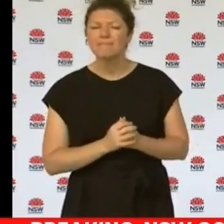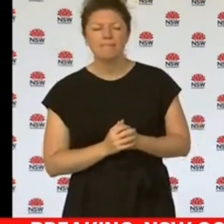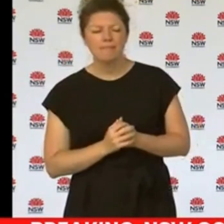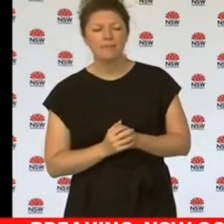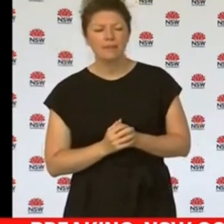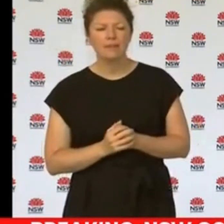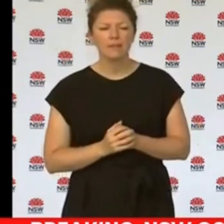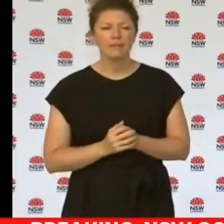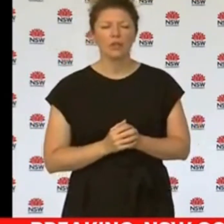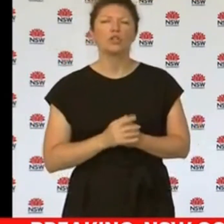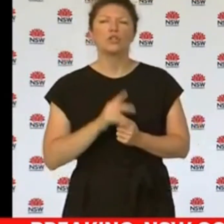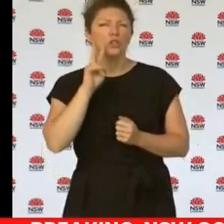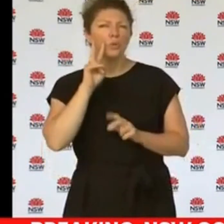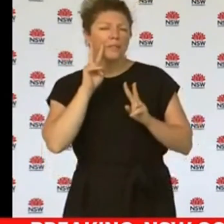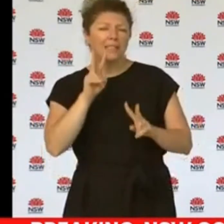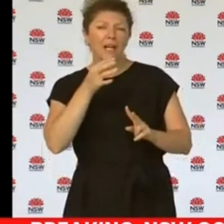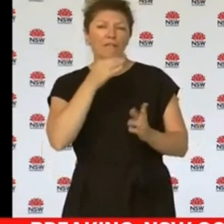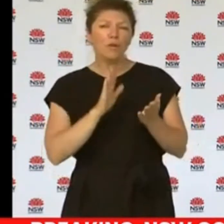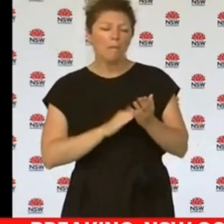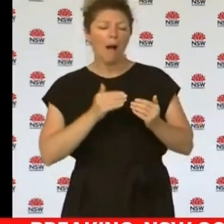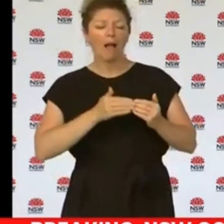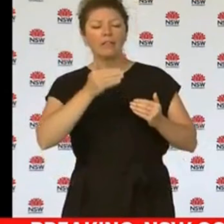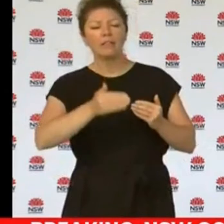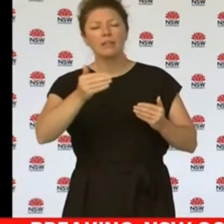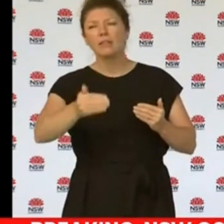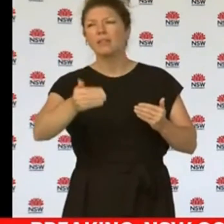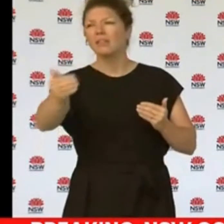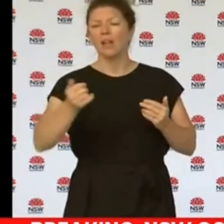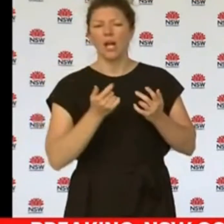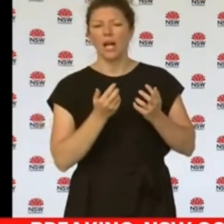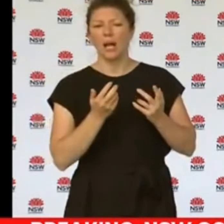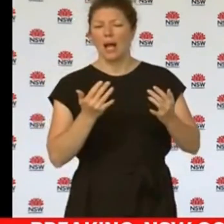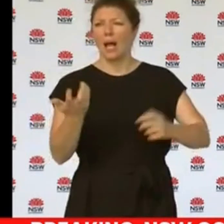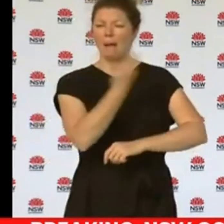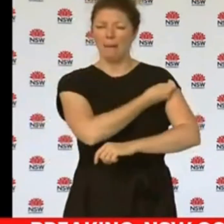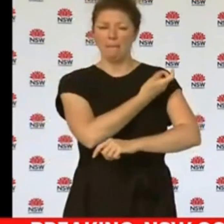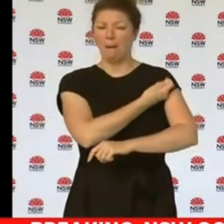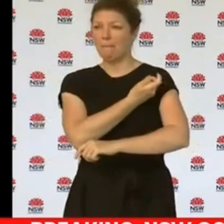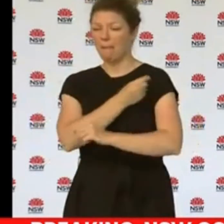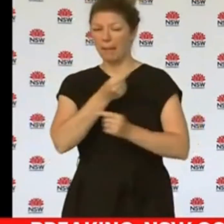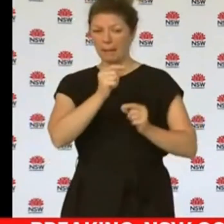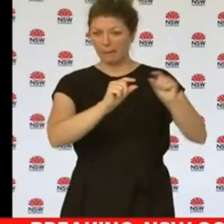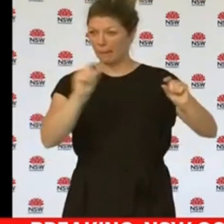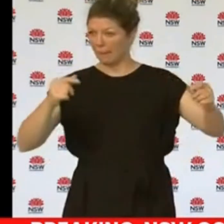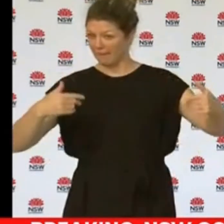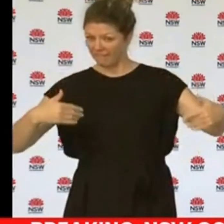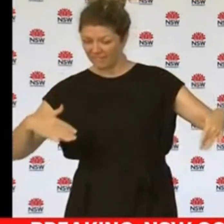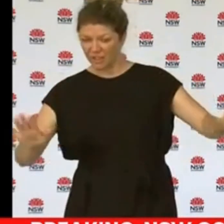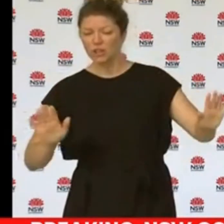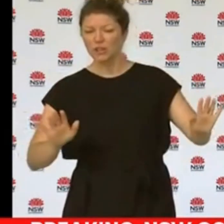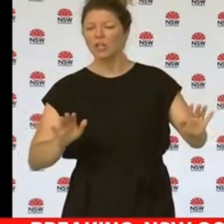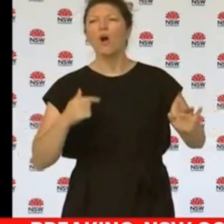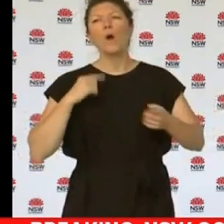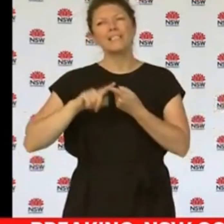rolling out the vaccines in the coming months, but it will take us a while till we get that population coverage. We still don't have